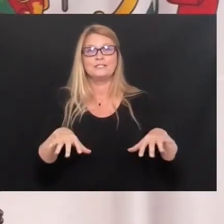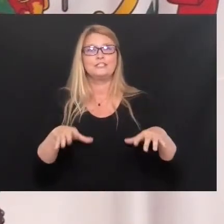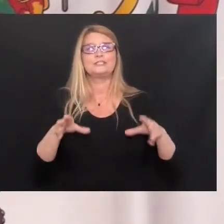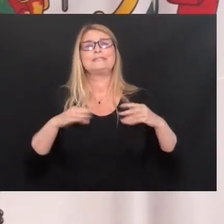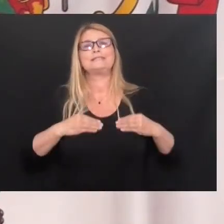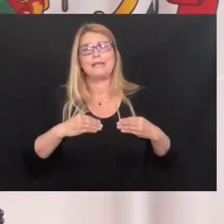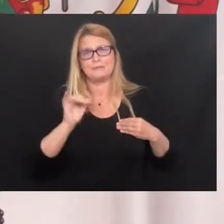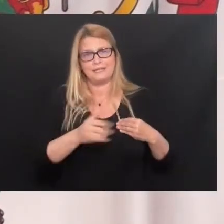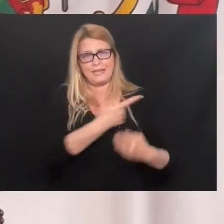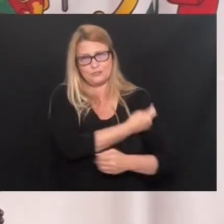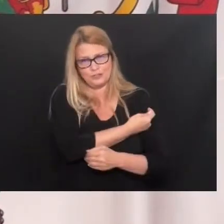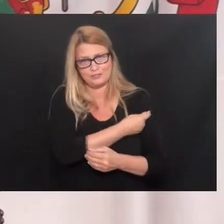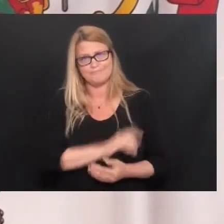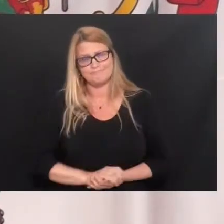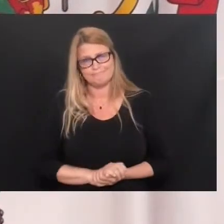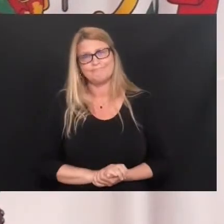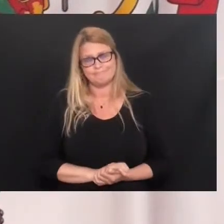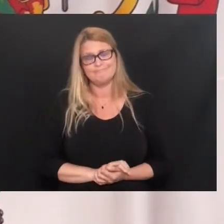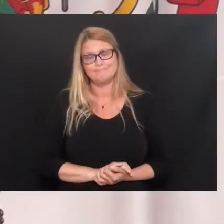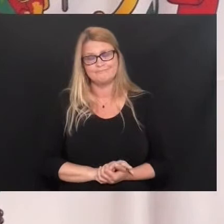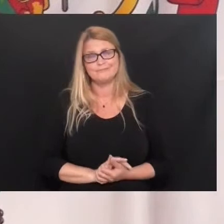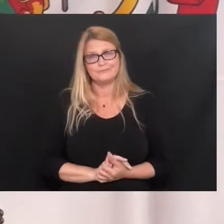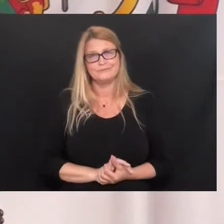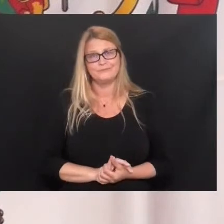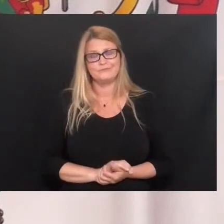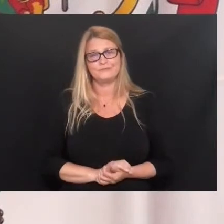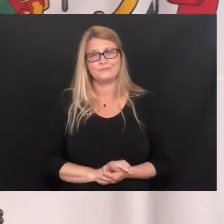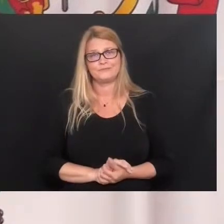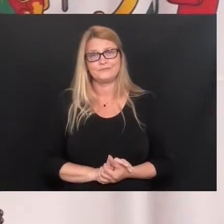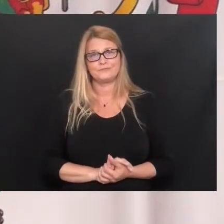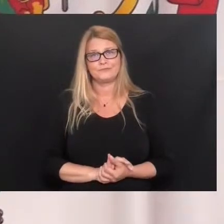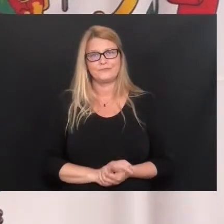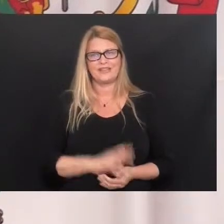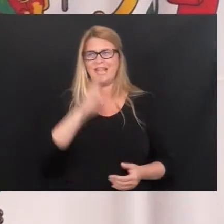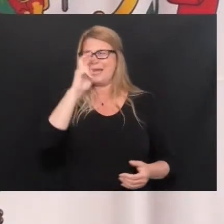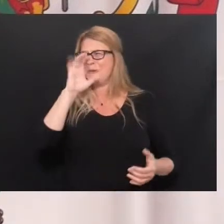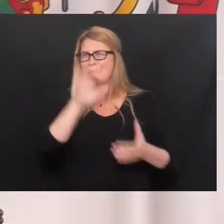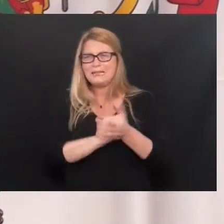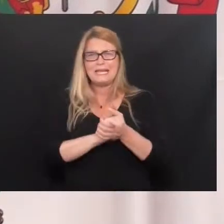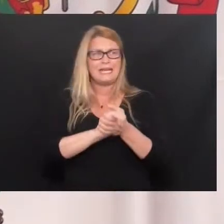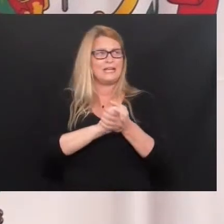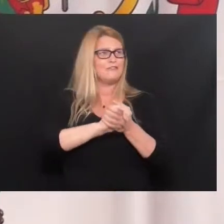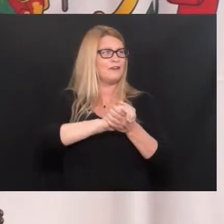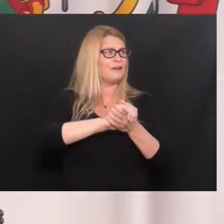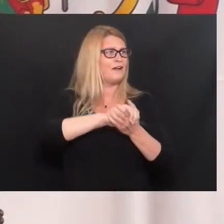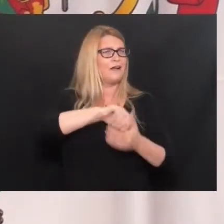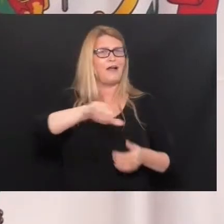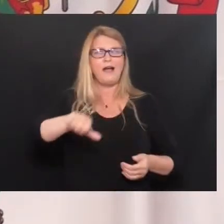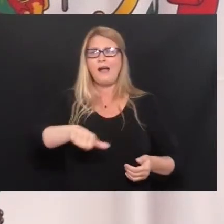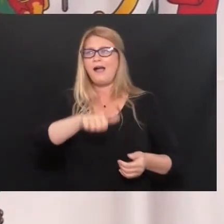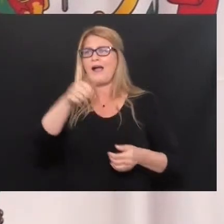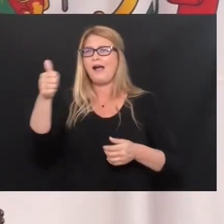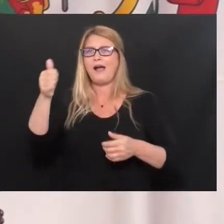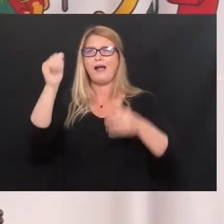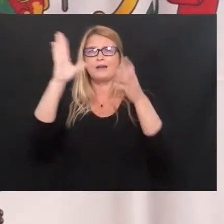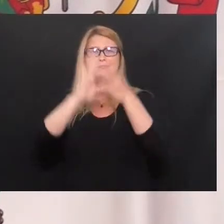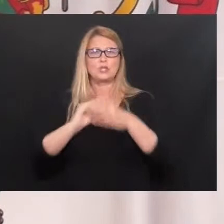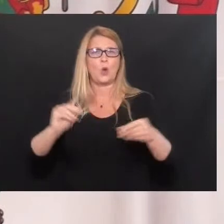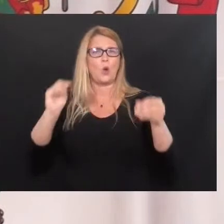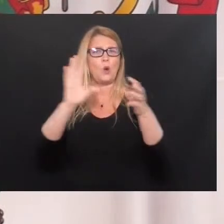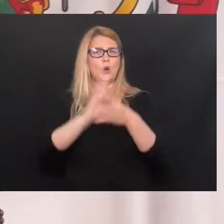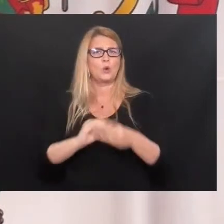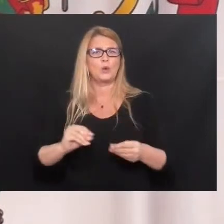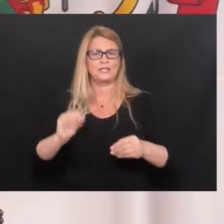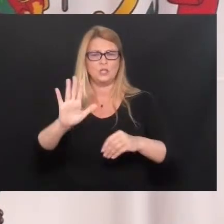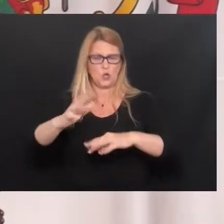with the vaccines. And believing all these crazy things like instantaneously your